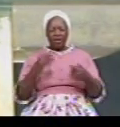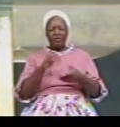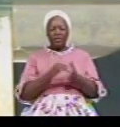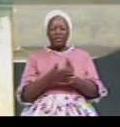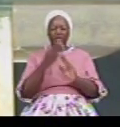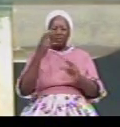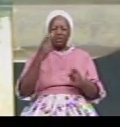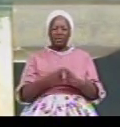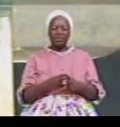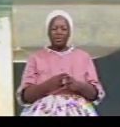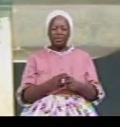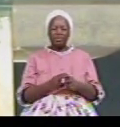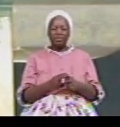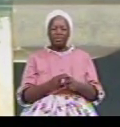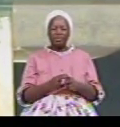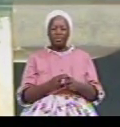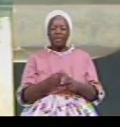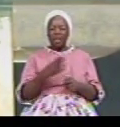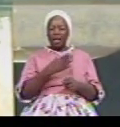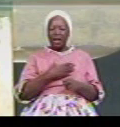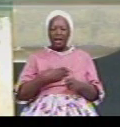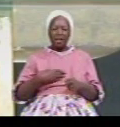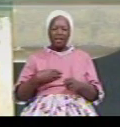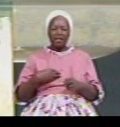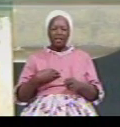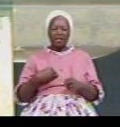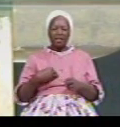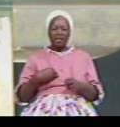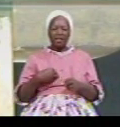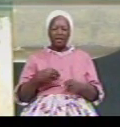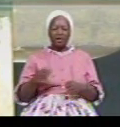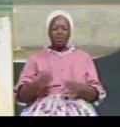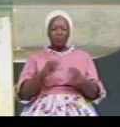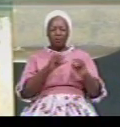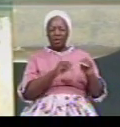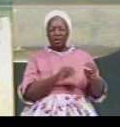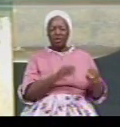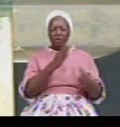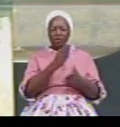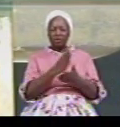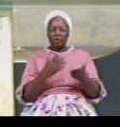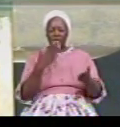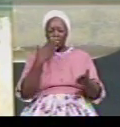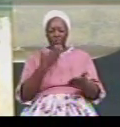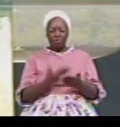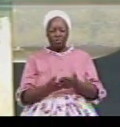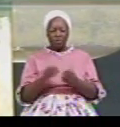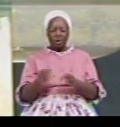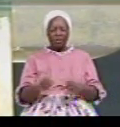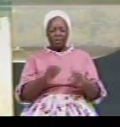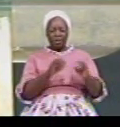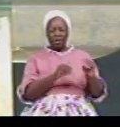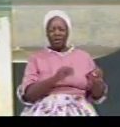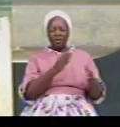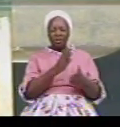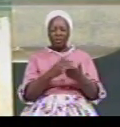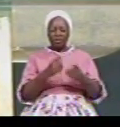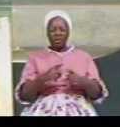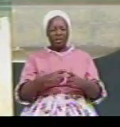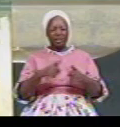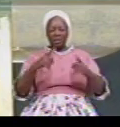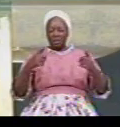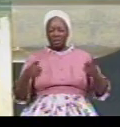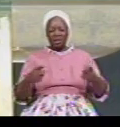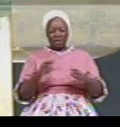name. And plant something good. Plant something energizing